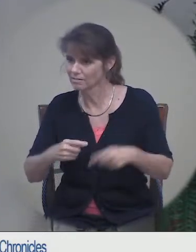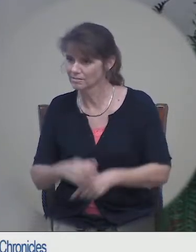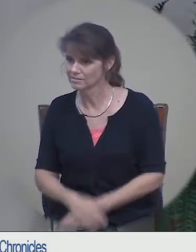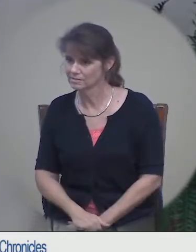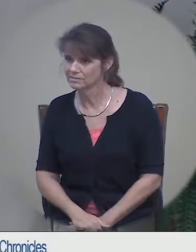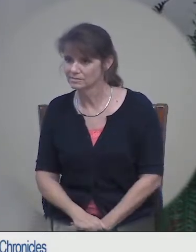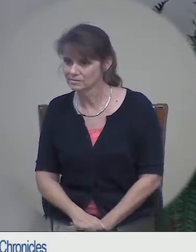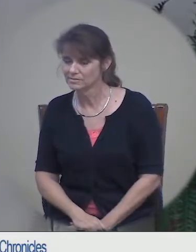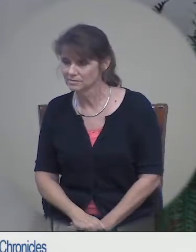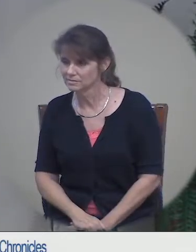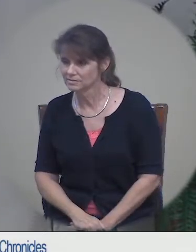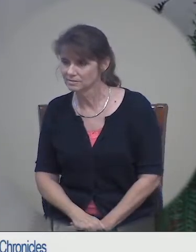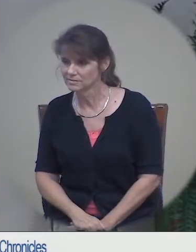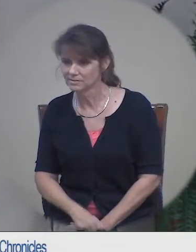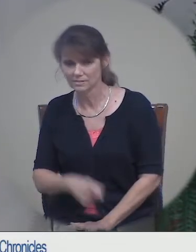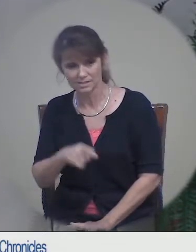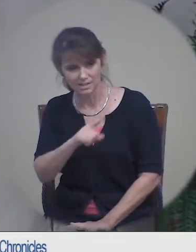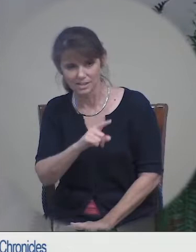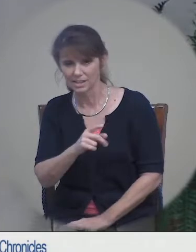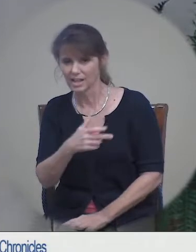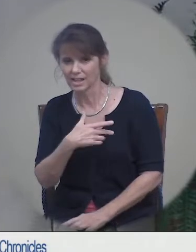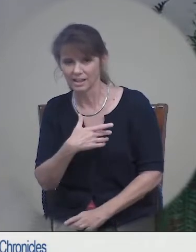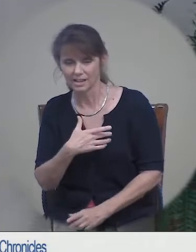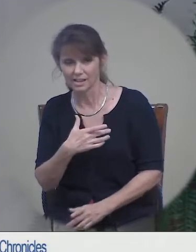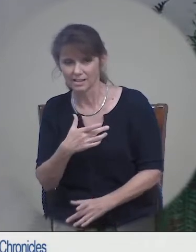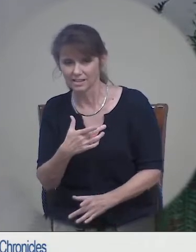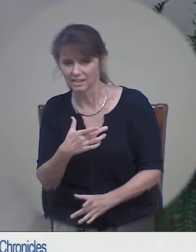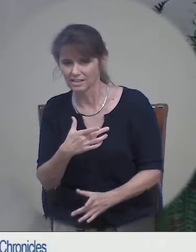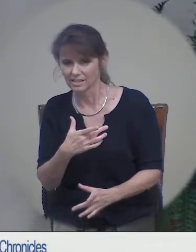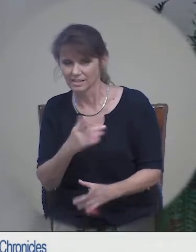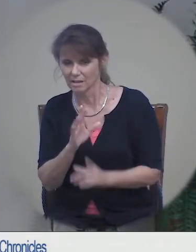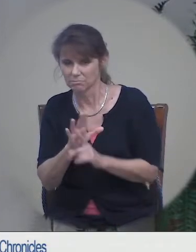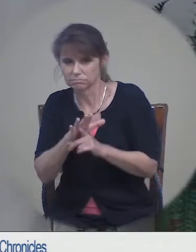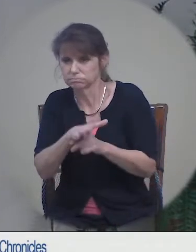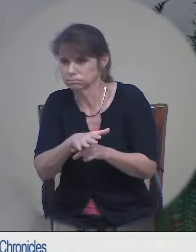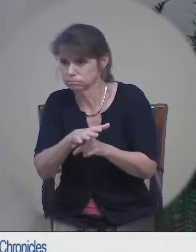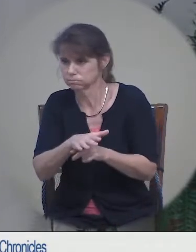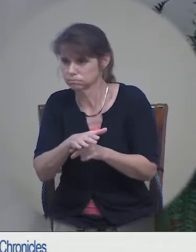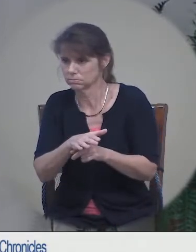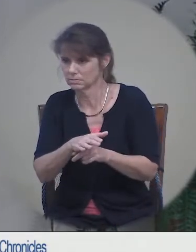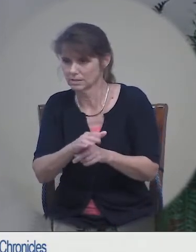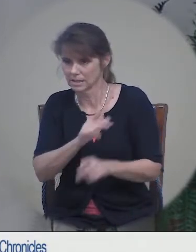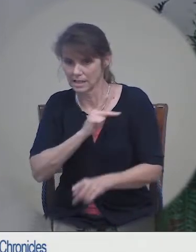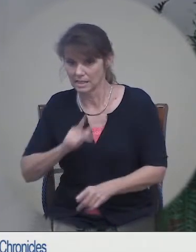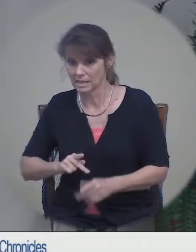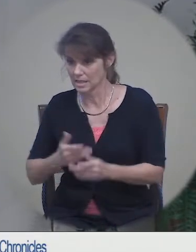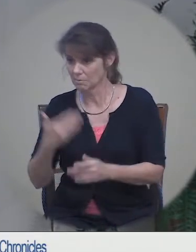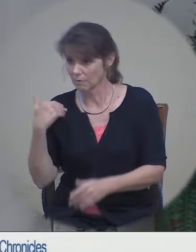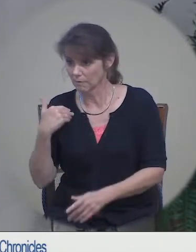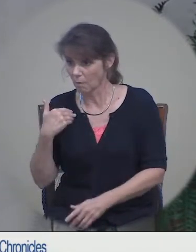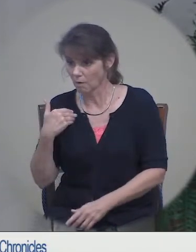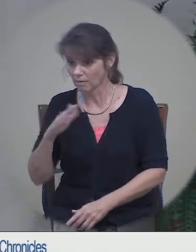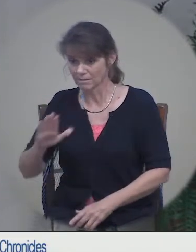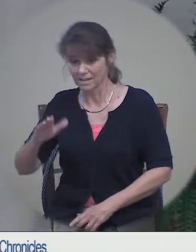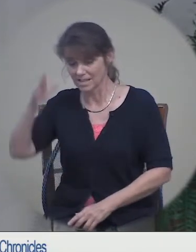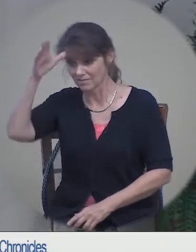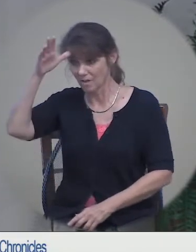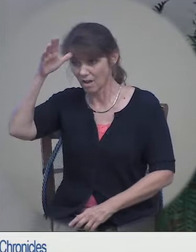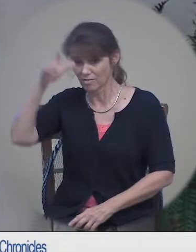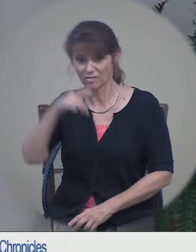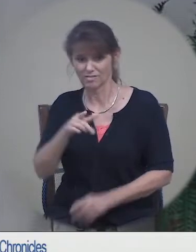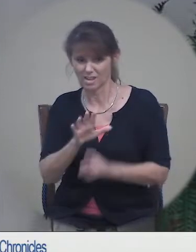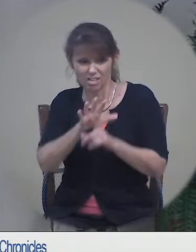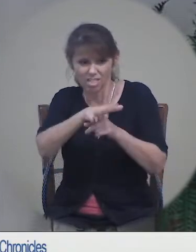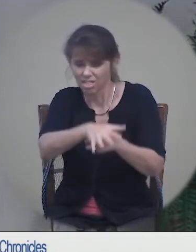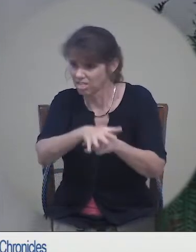live godly and they lived under the reign of King Ahaz, or they're being called upon to change,